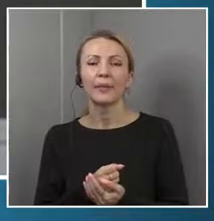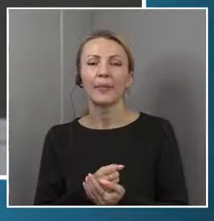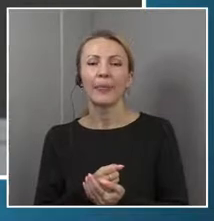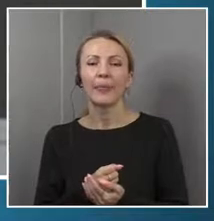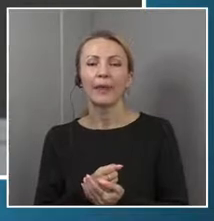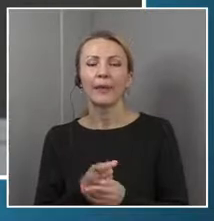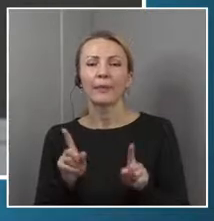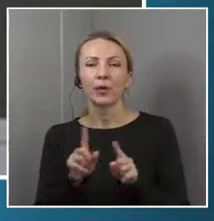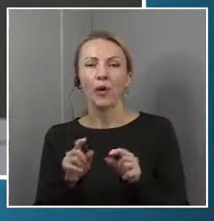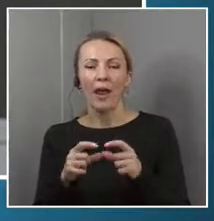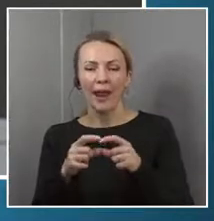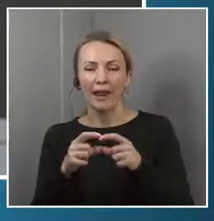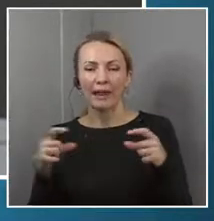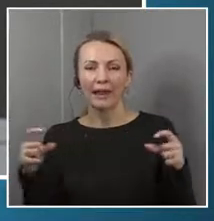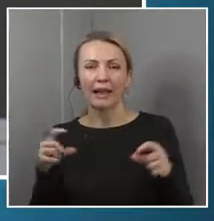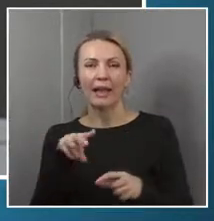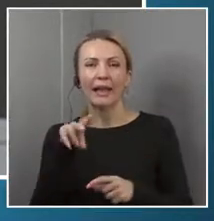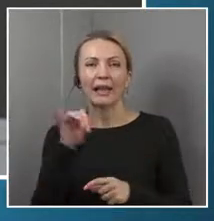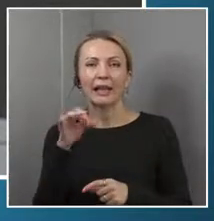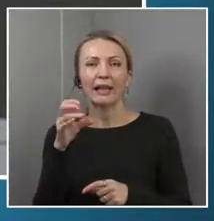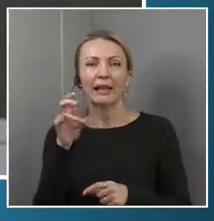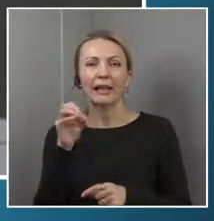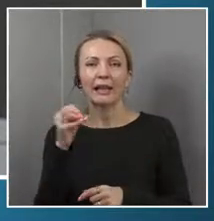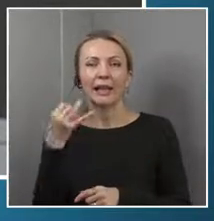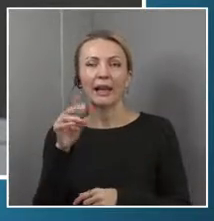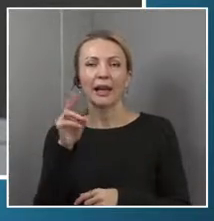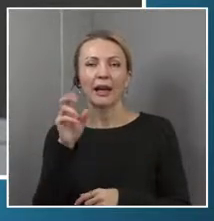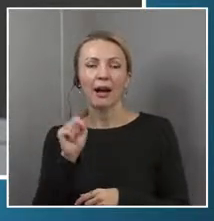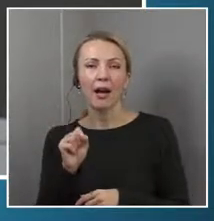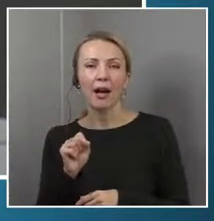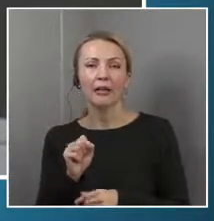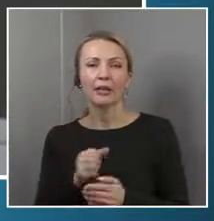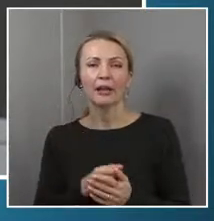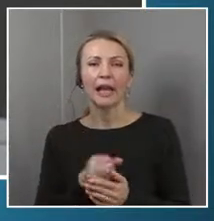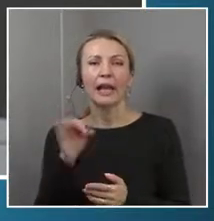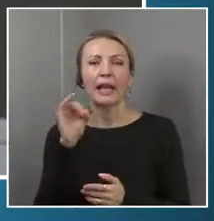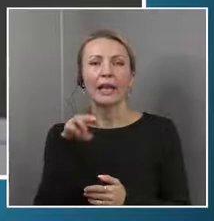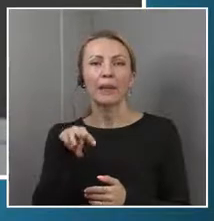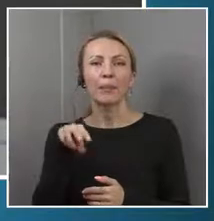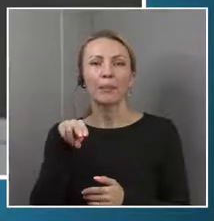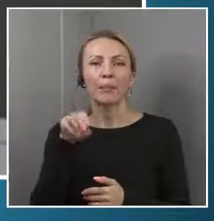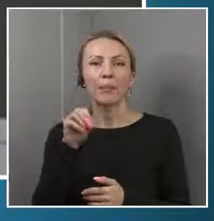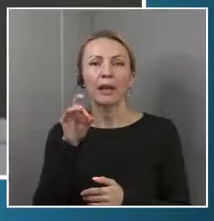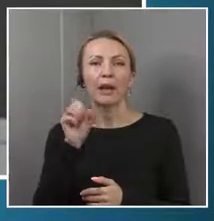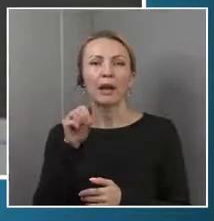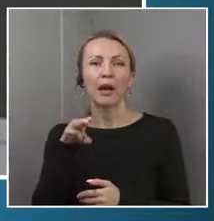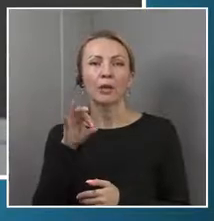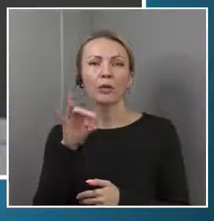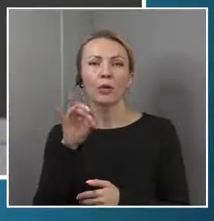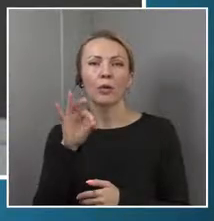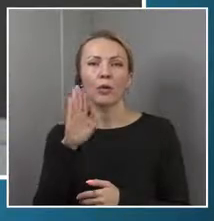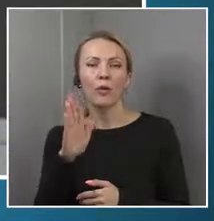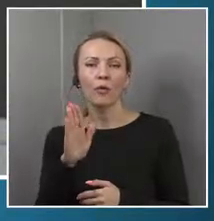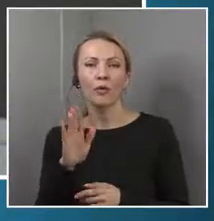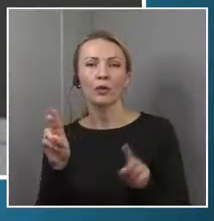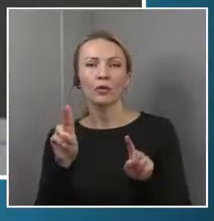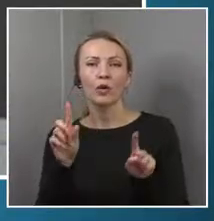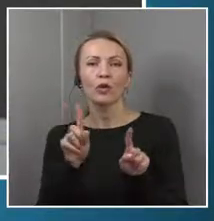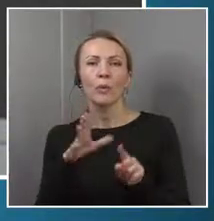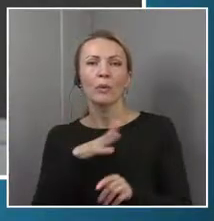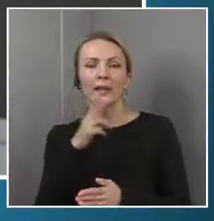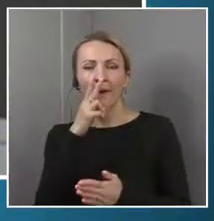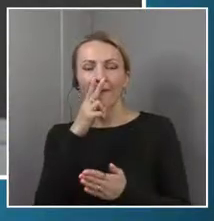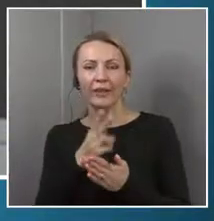there. So what a beginner coin collector wants to do is to collect